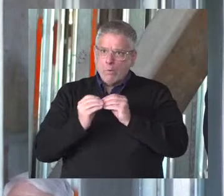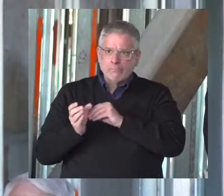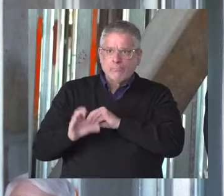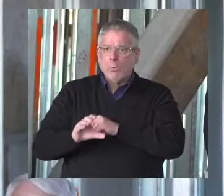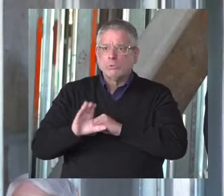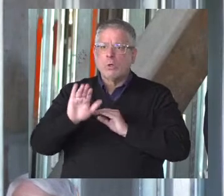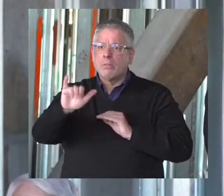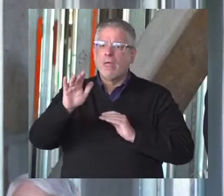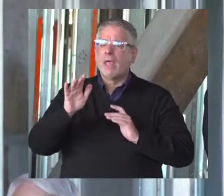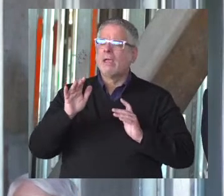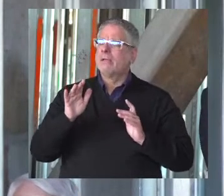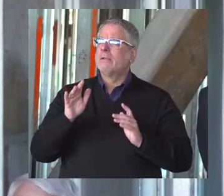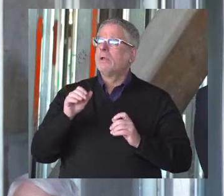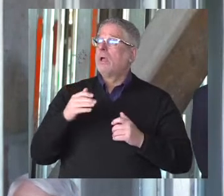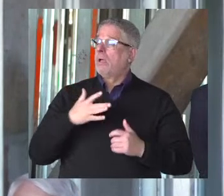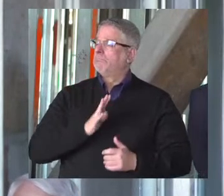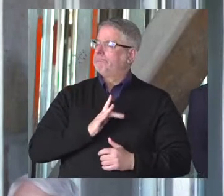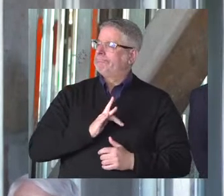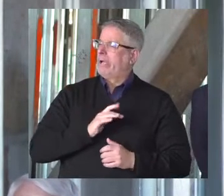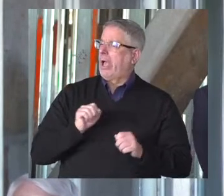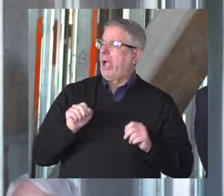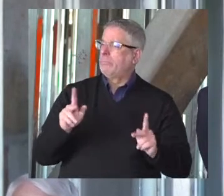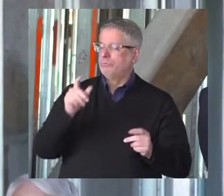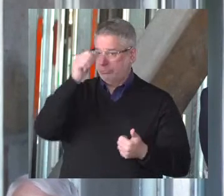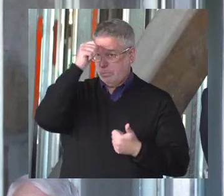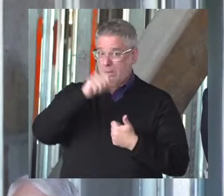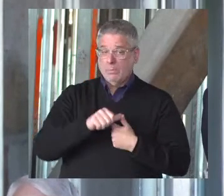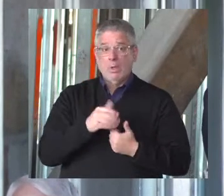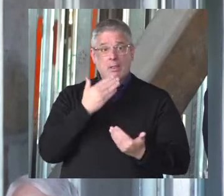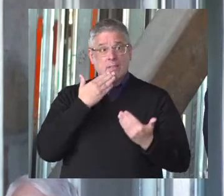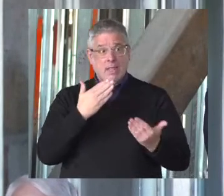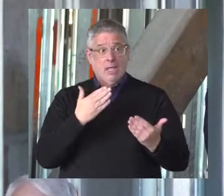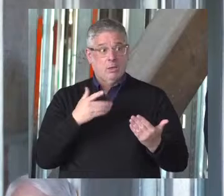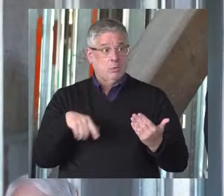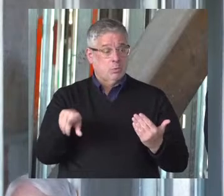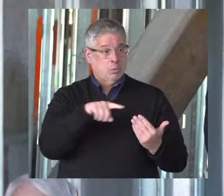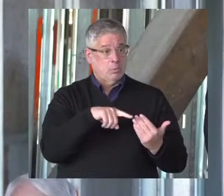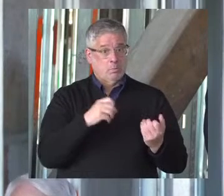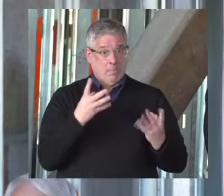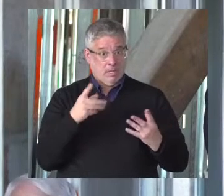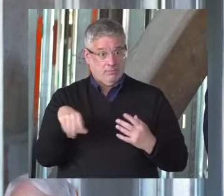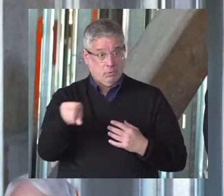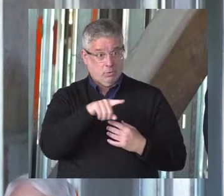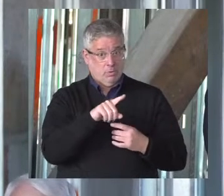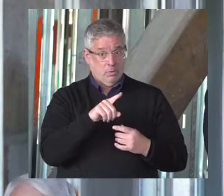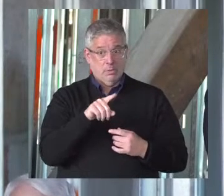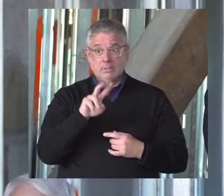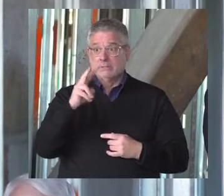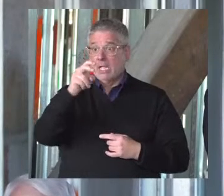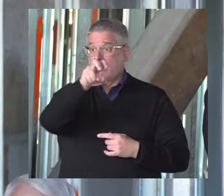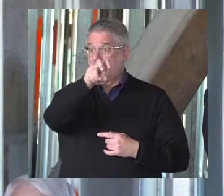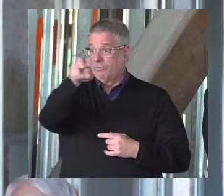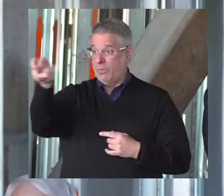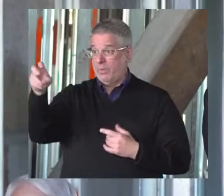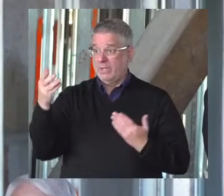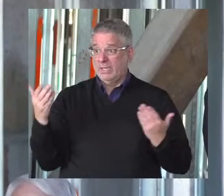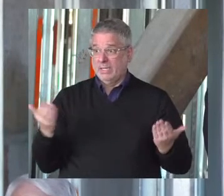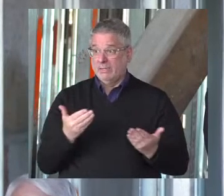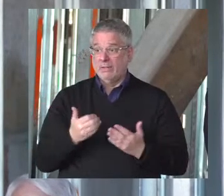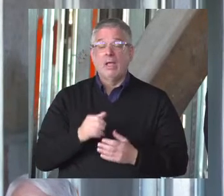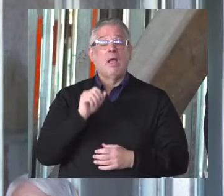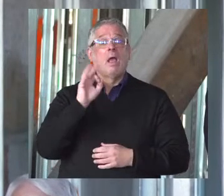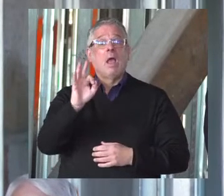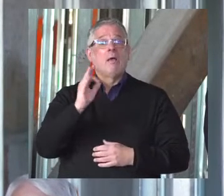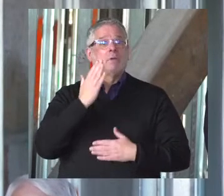We had the privilege and opportunity of doing that because you may recall, and thank you, many of you, particularly that second row here,